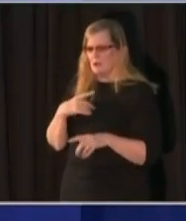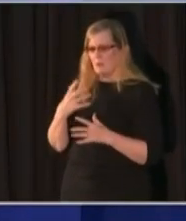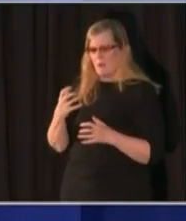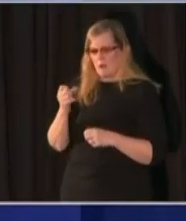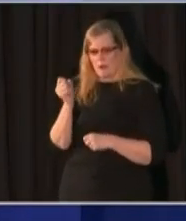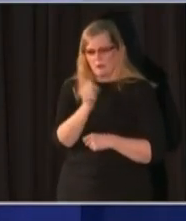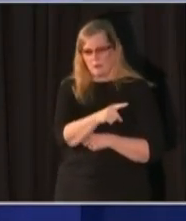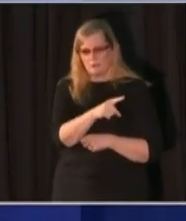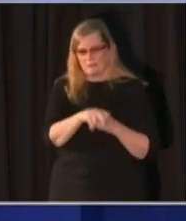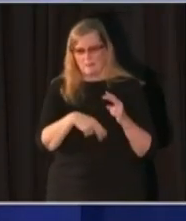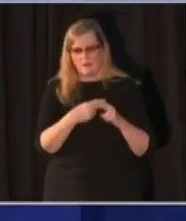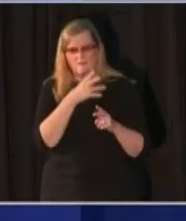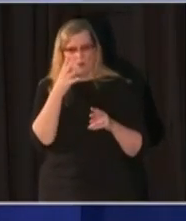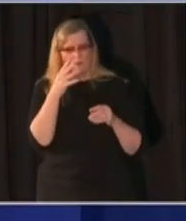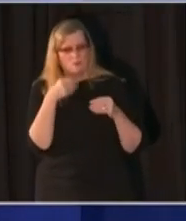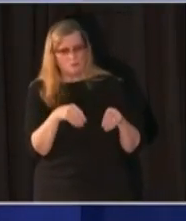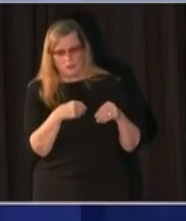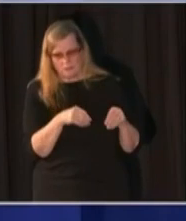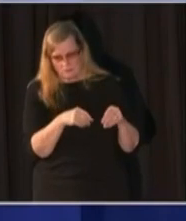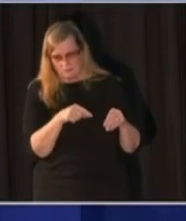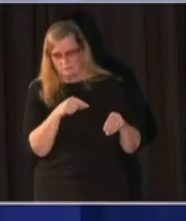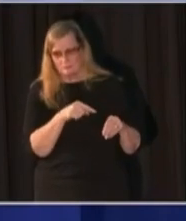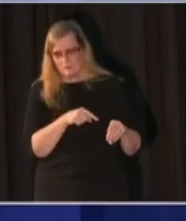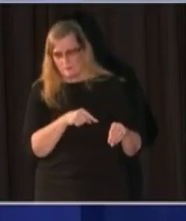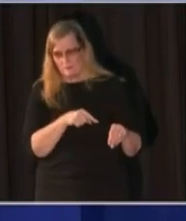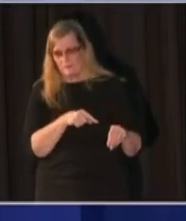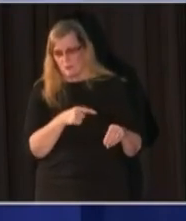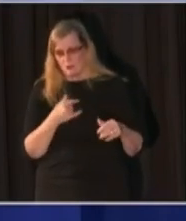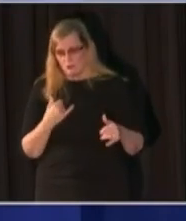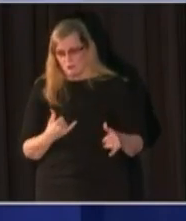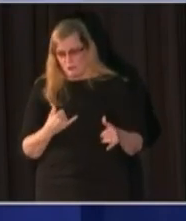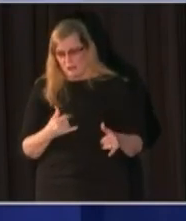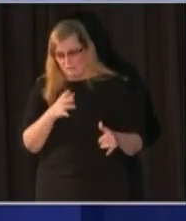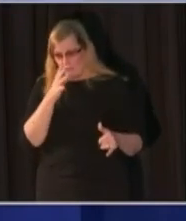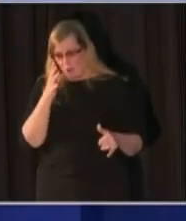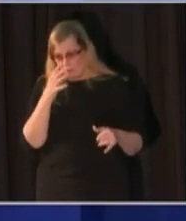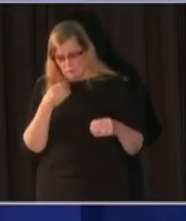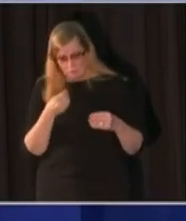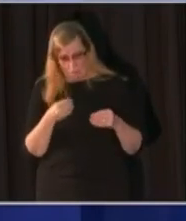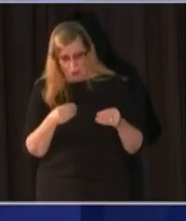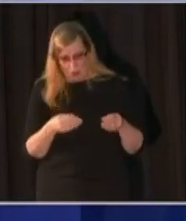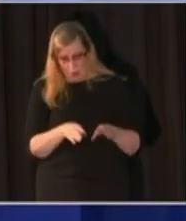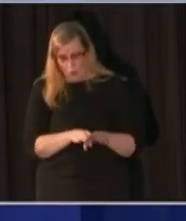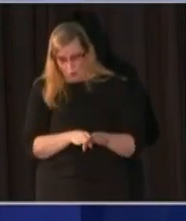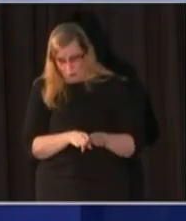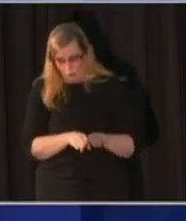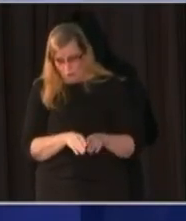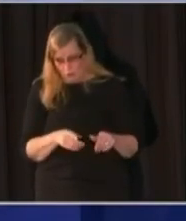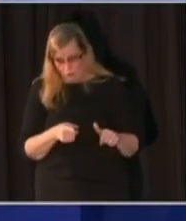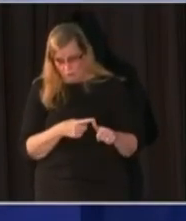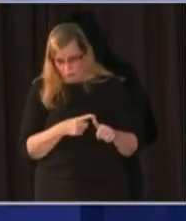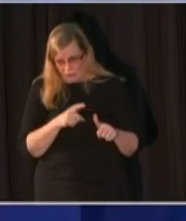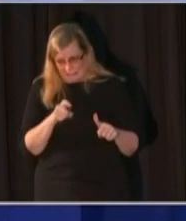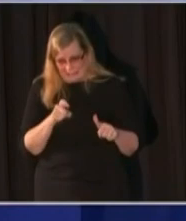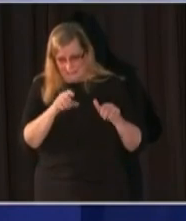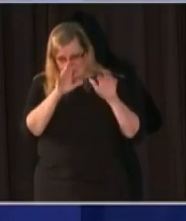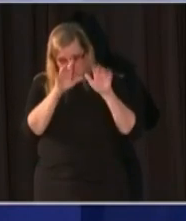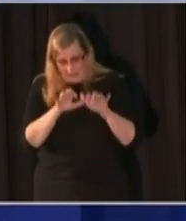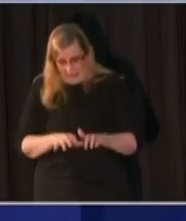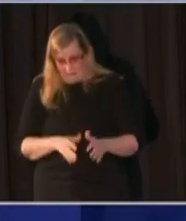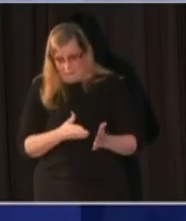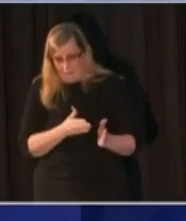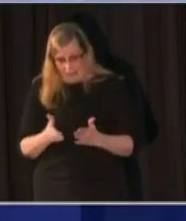So am I to understand that farmers markets are closed today, and once they do submit their plan, how quickly